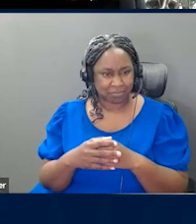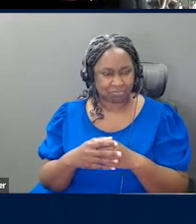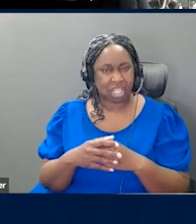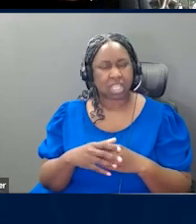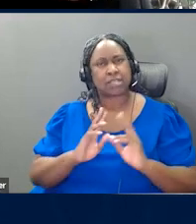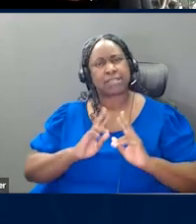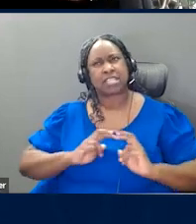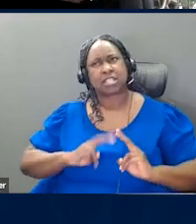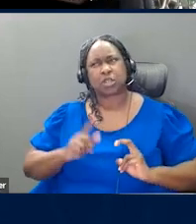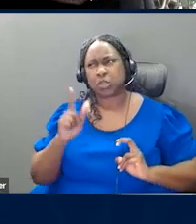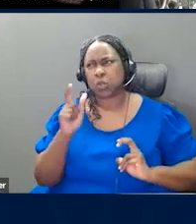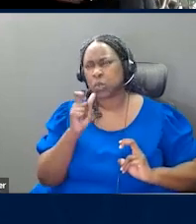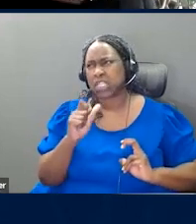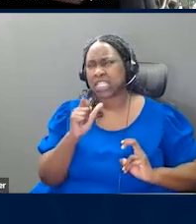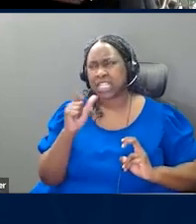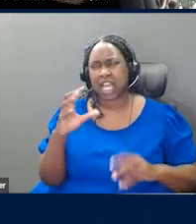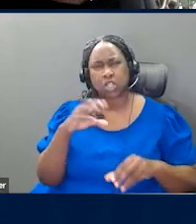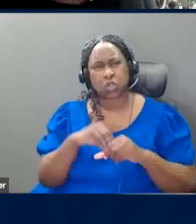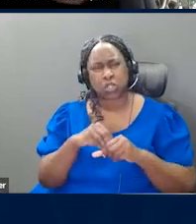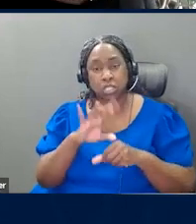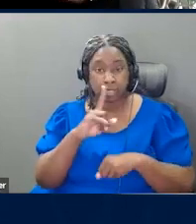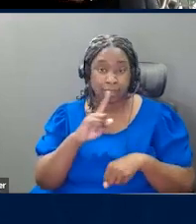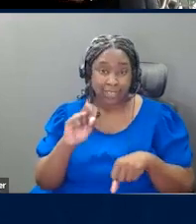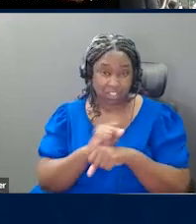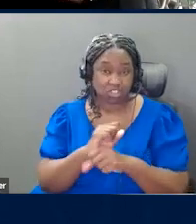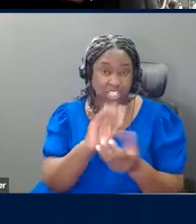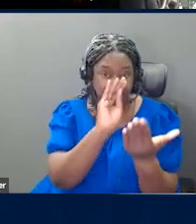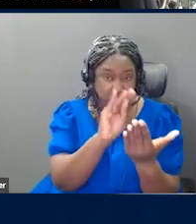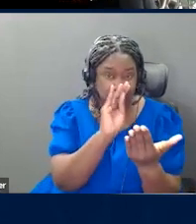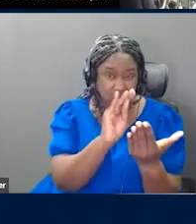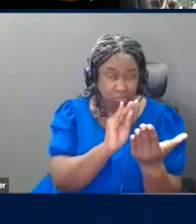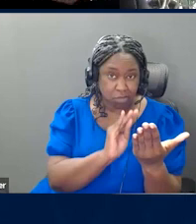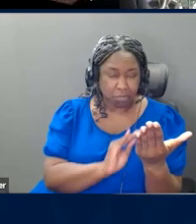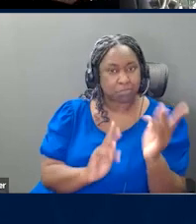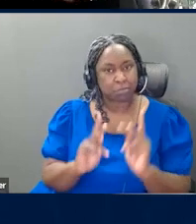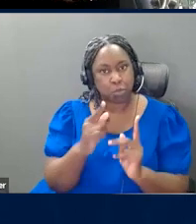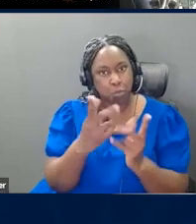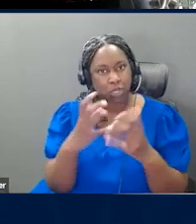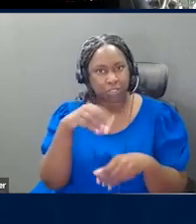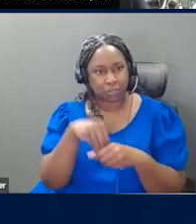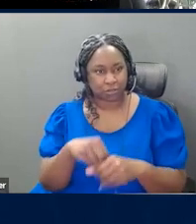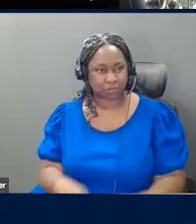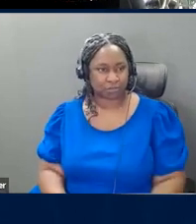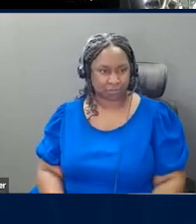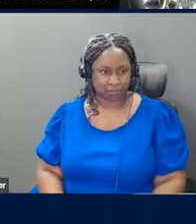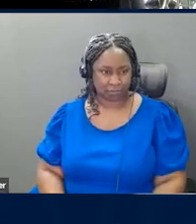Ask yourself who is not included and literally make a list of the people you would like to include.